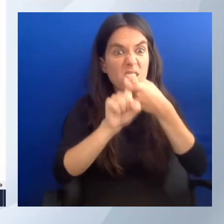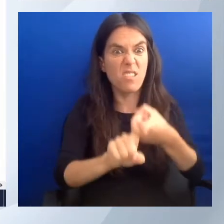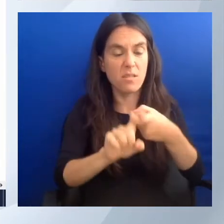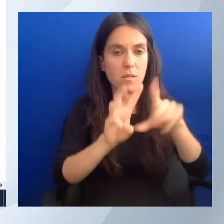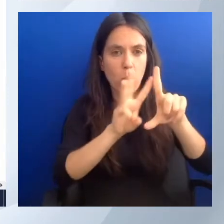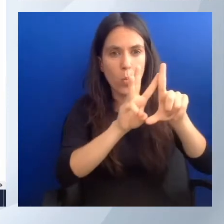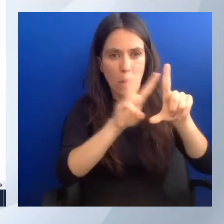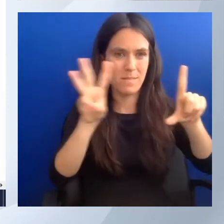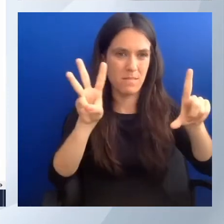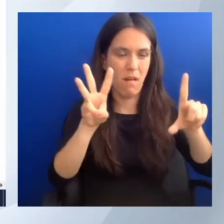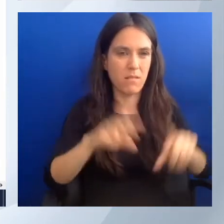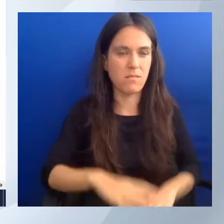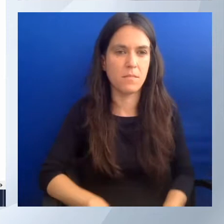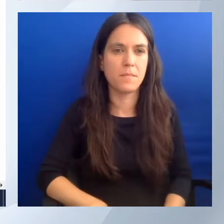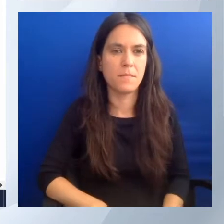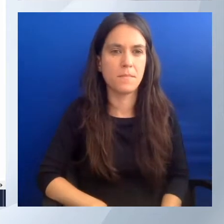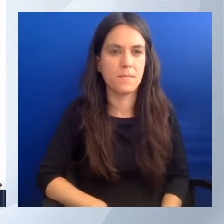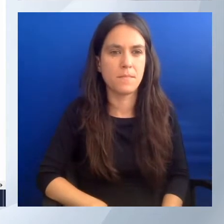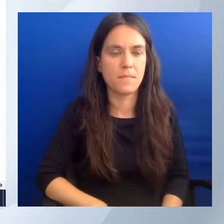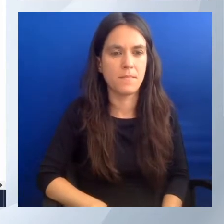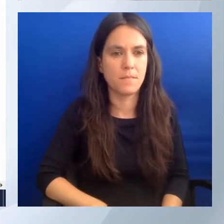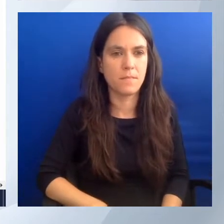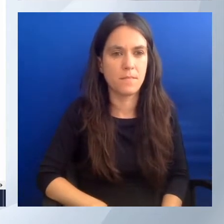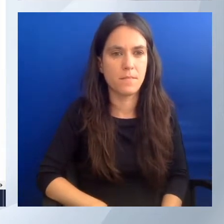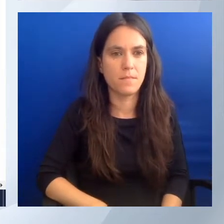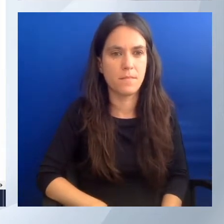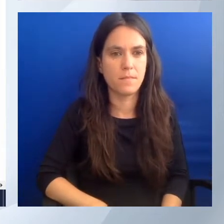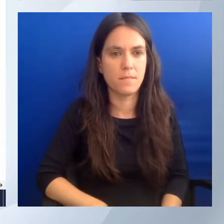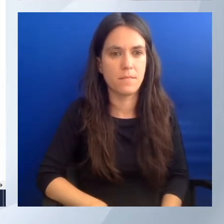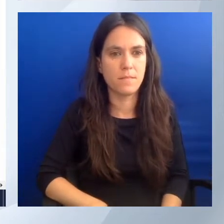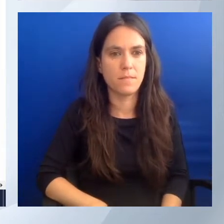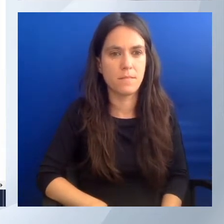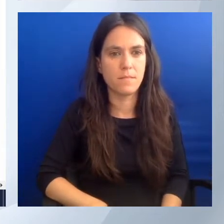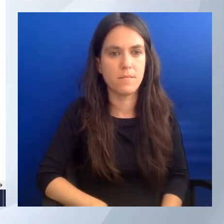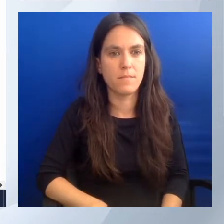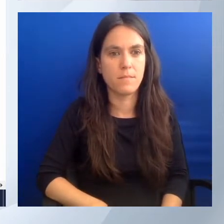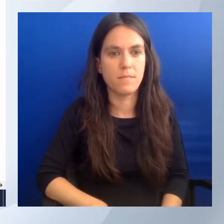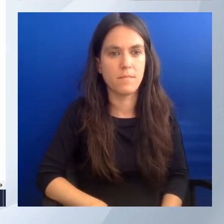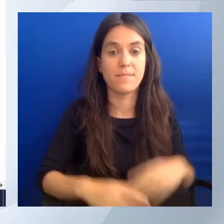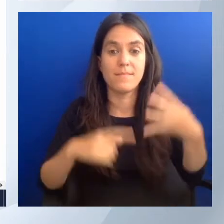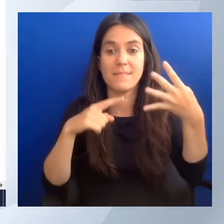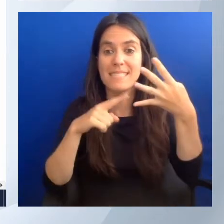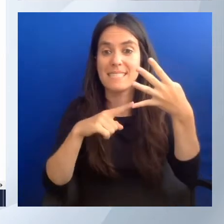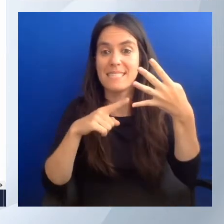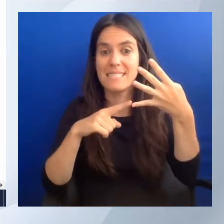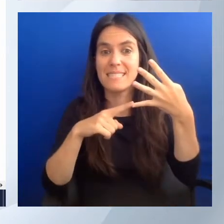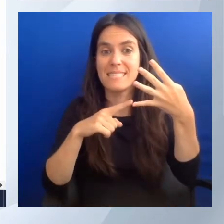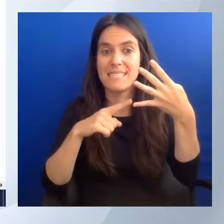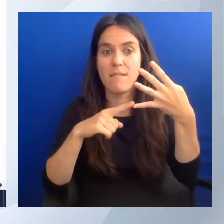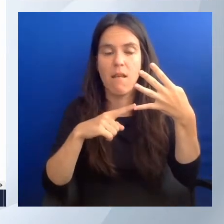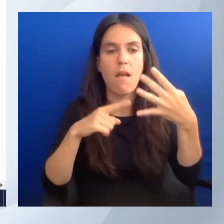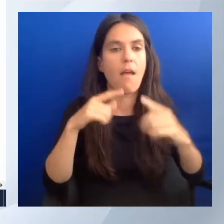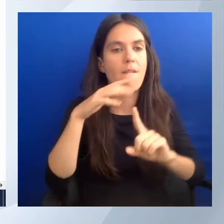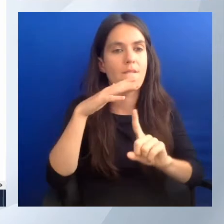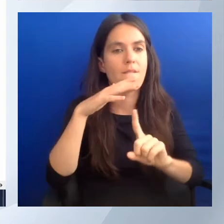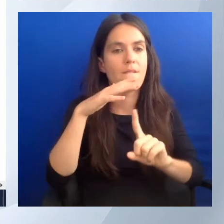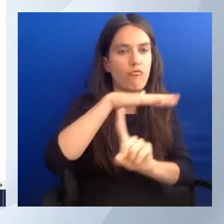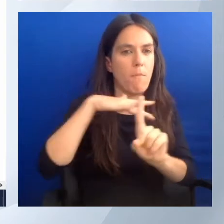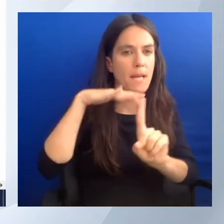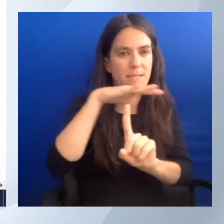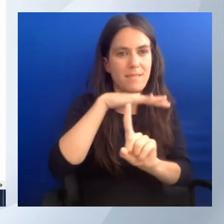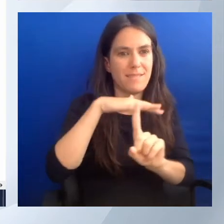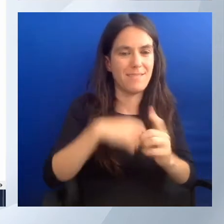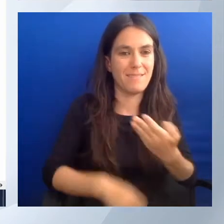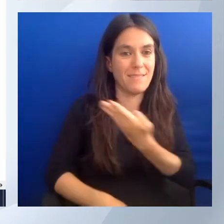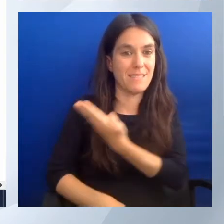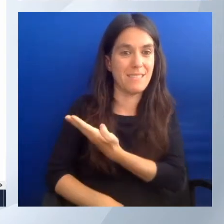be. Now, the other one is that there is this really fancy thing about staging environments. What you automatically get is